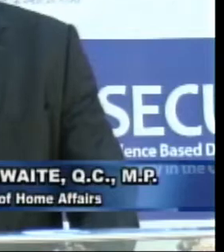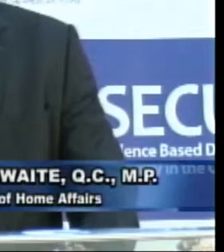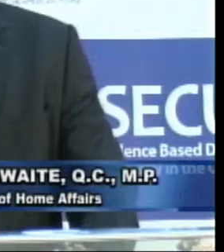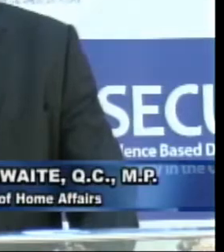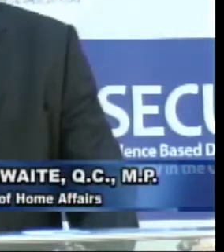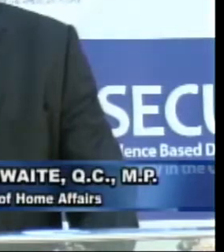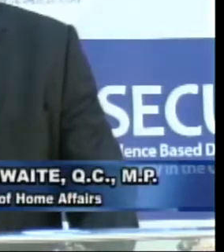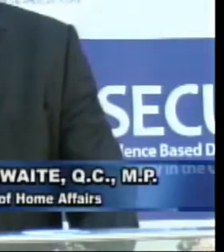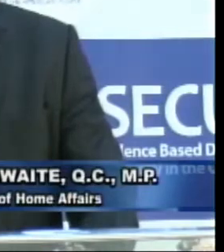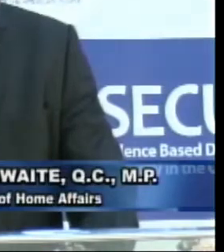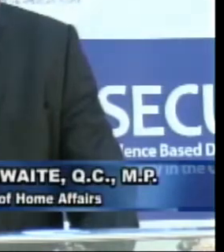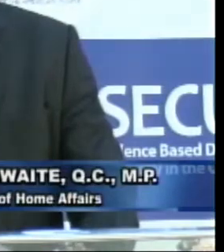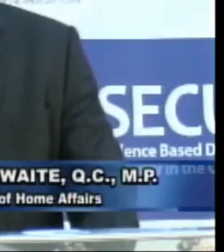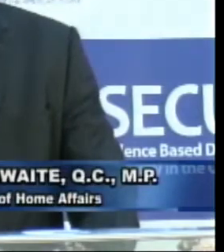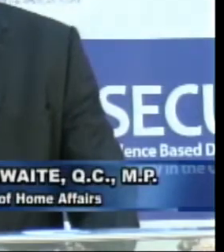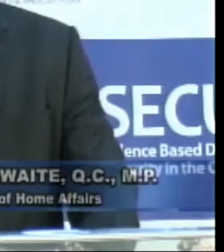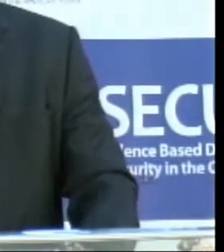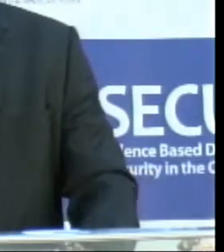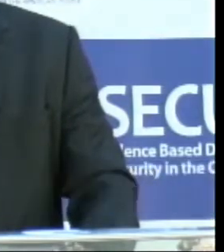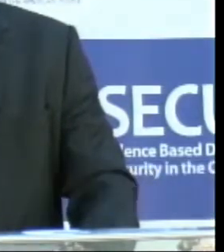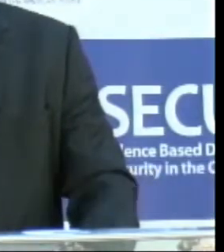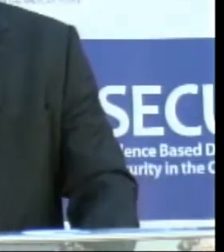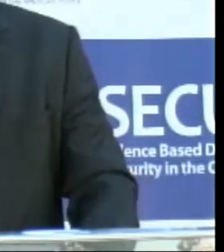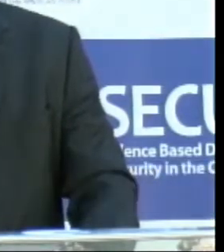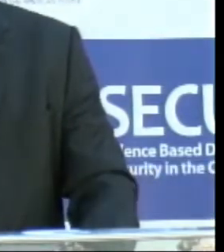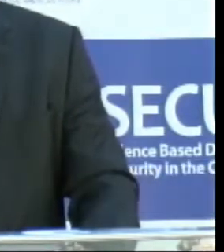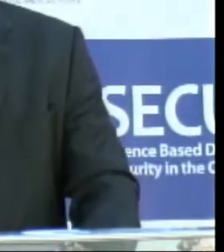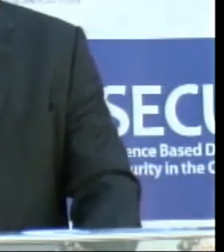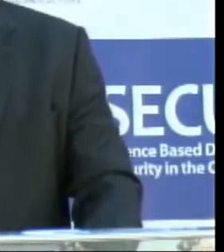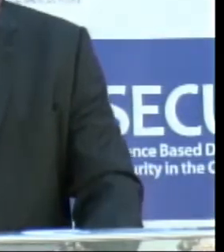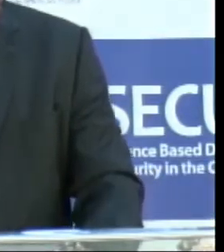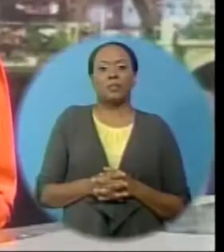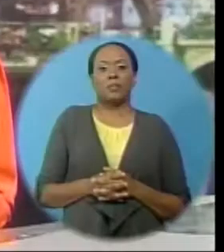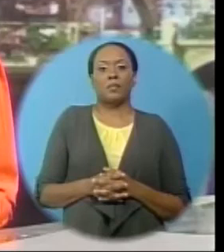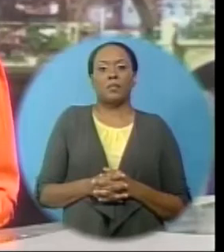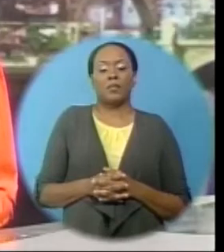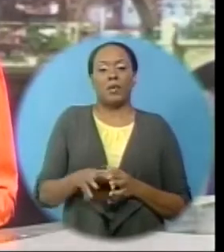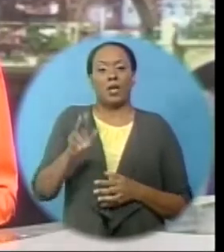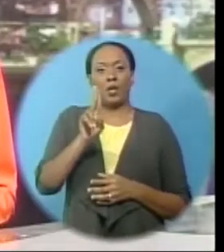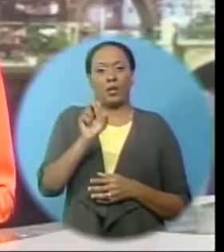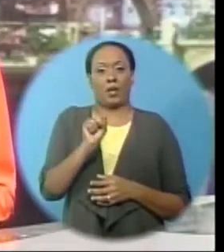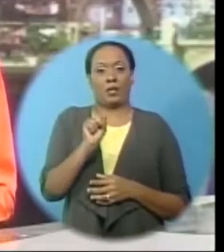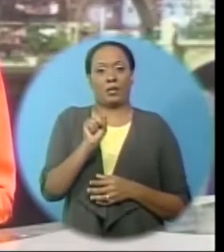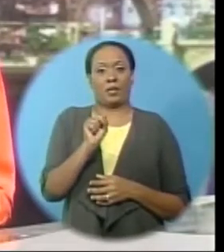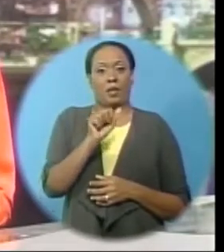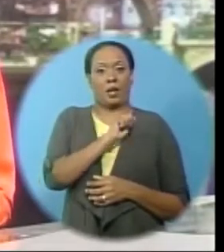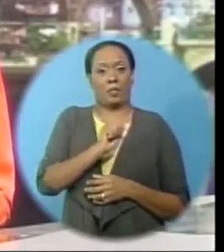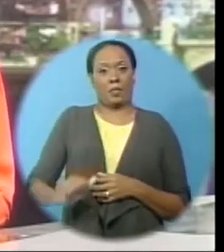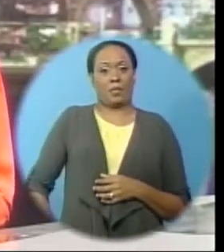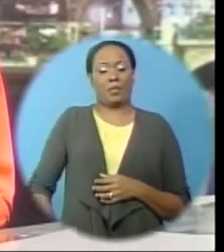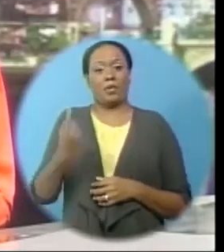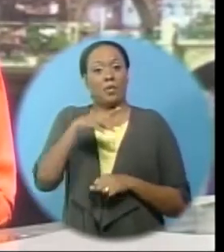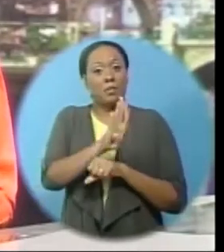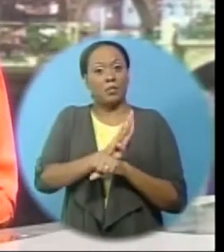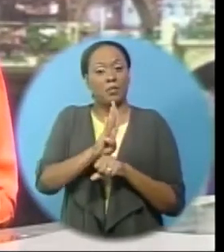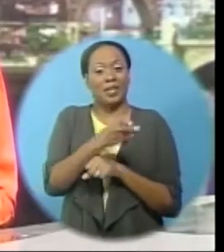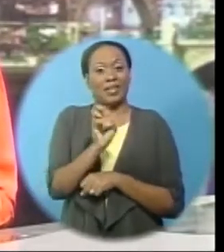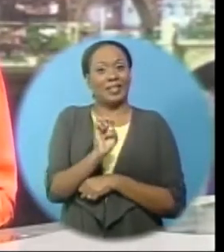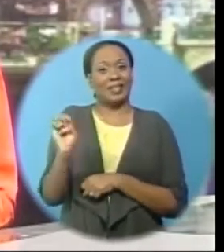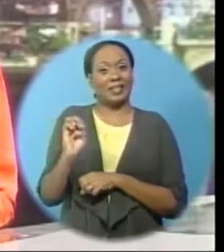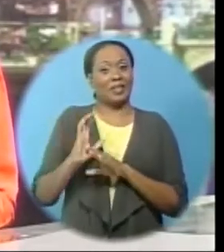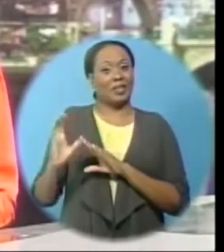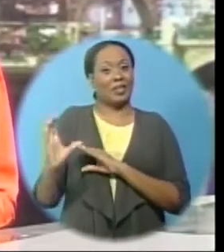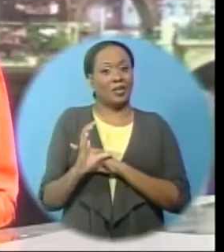of collecting crime data, and we're working with the Carry Secure team. U.S. Ambassador to Barbados and the Eastern